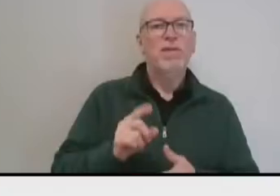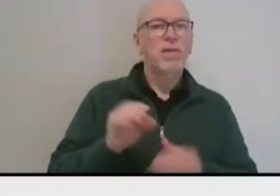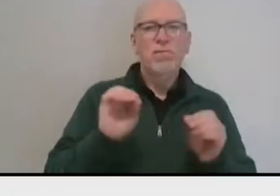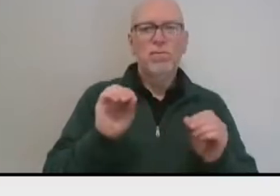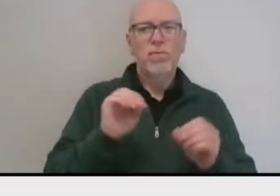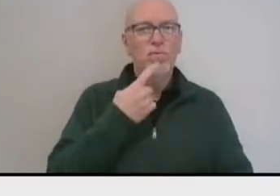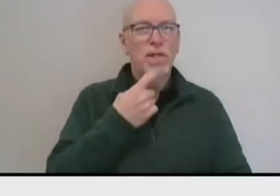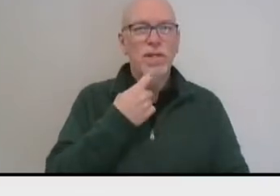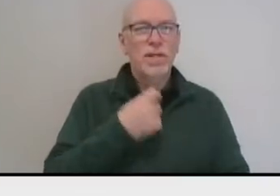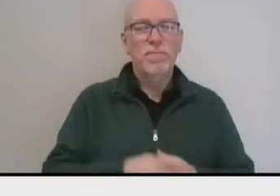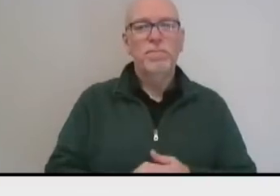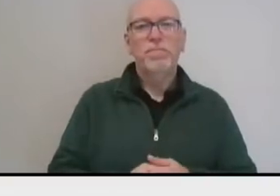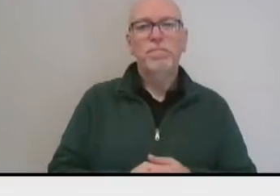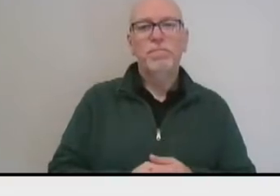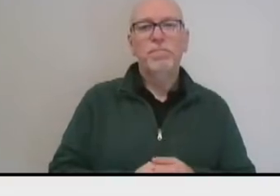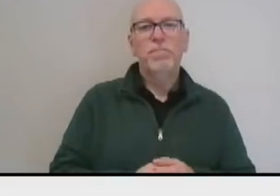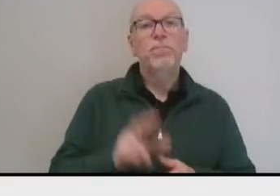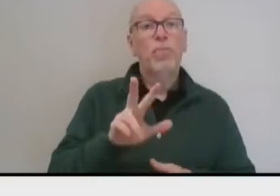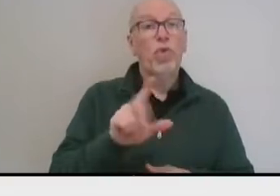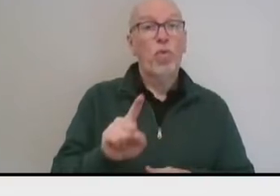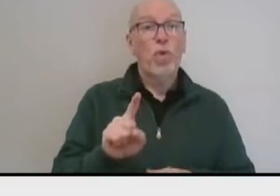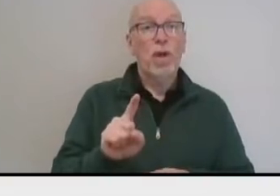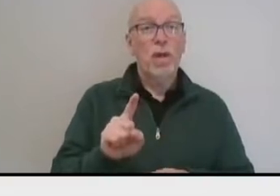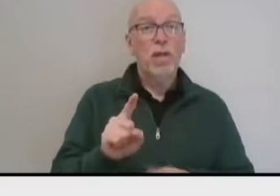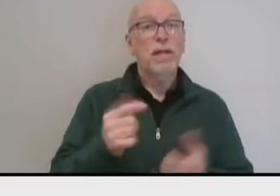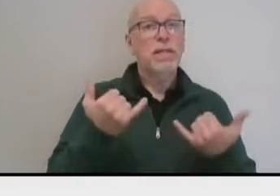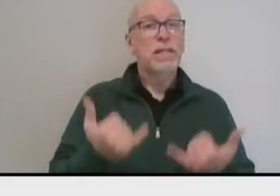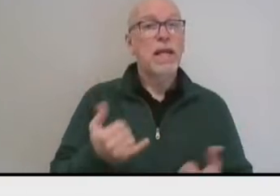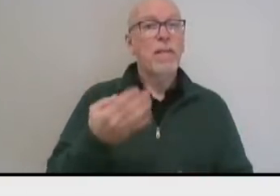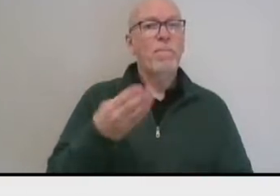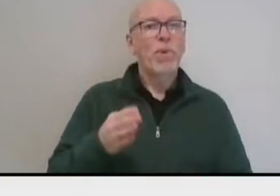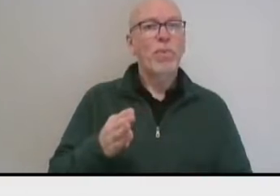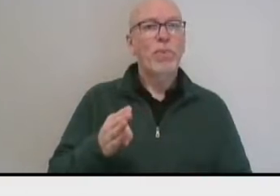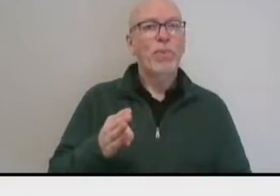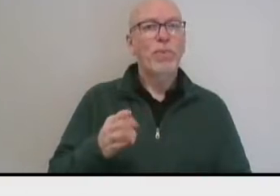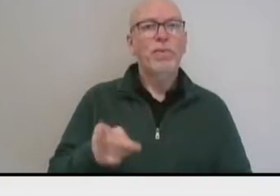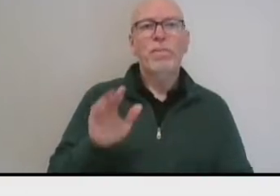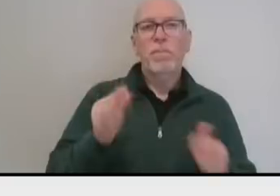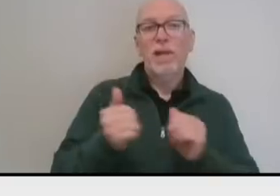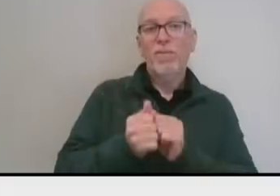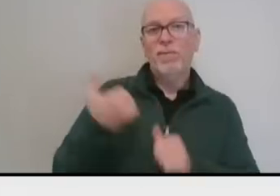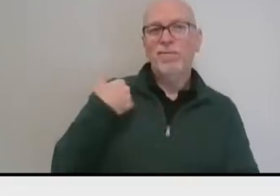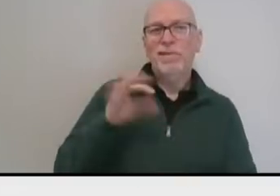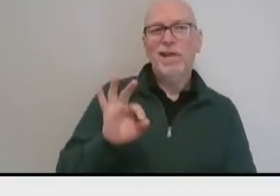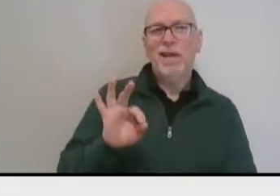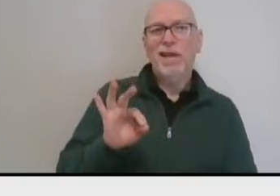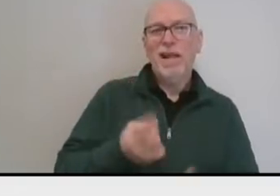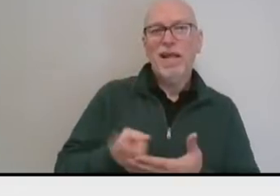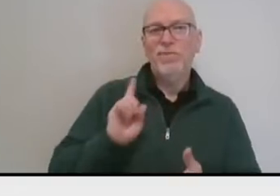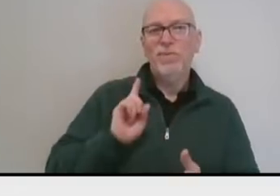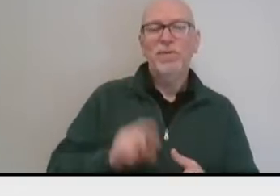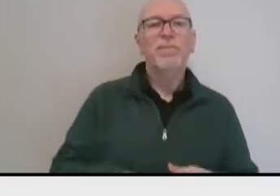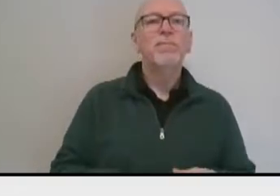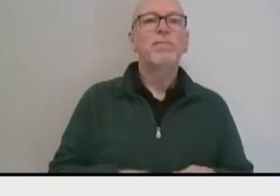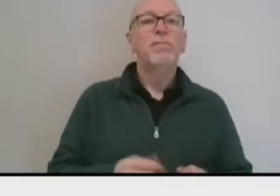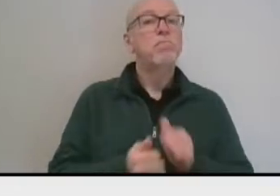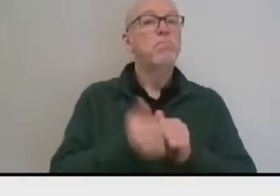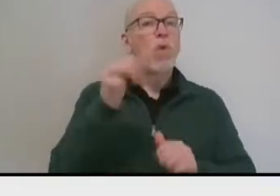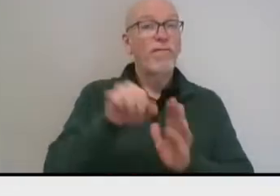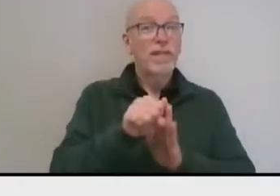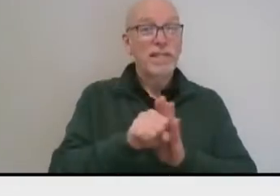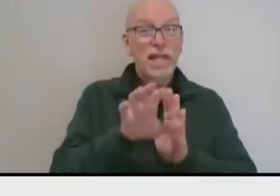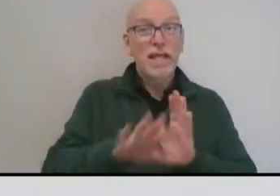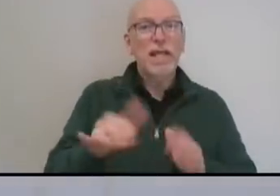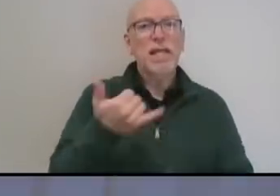in red. 31 counties are now at the blue advisory level, up from 9 last week. The majority of the state is at a